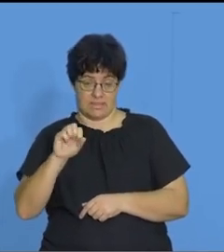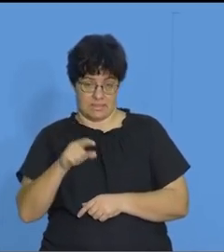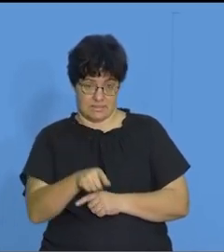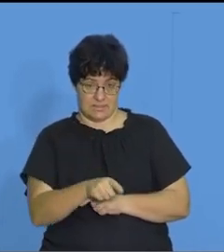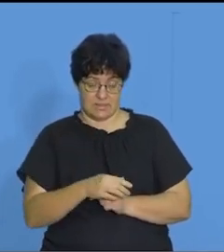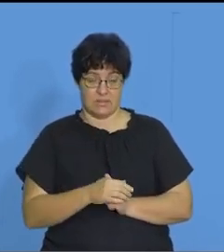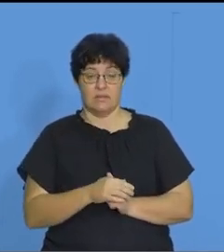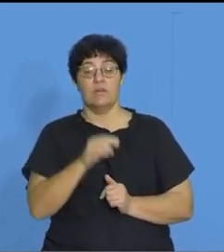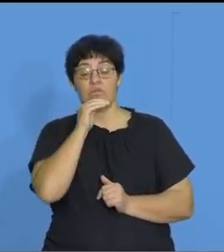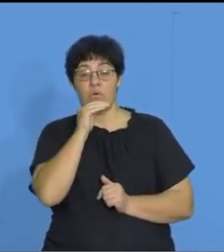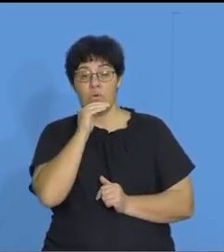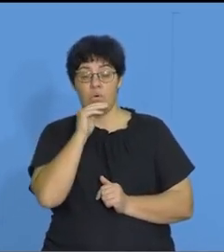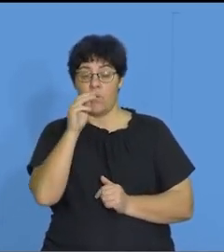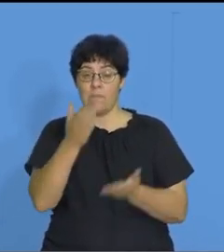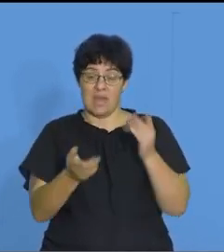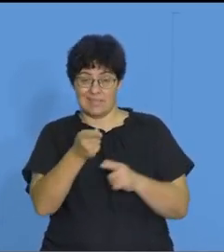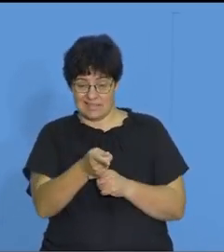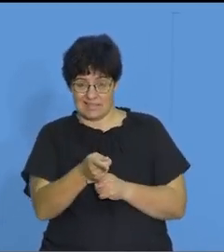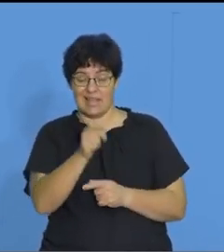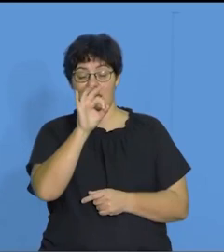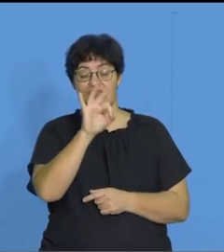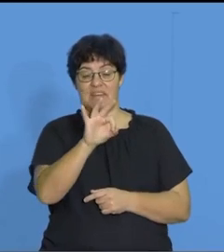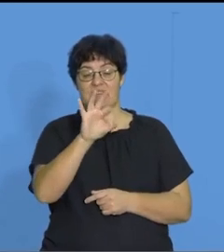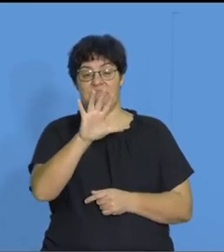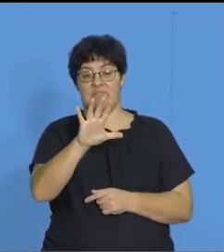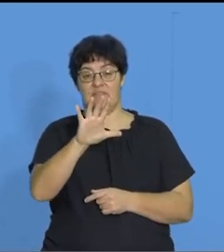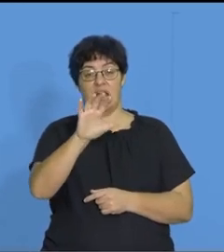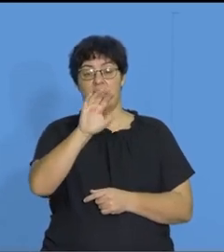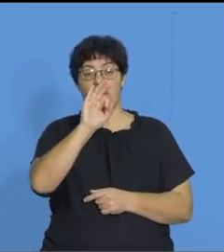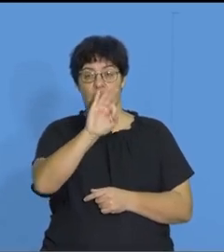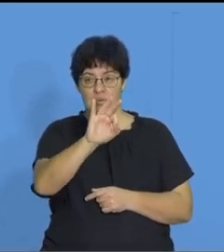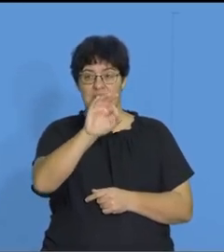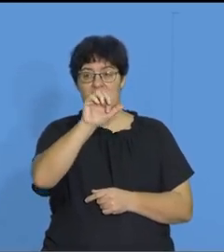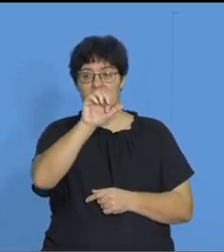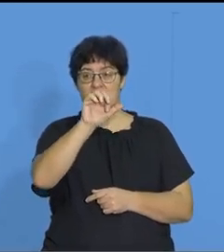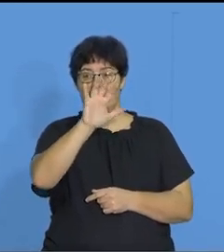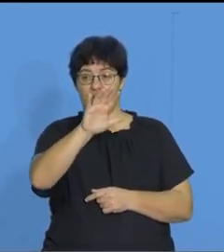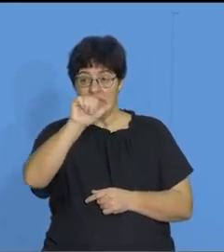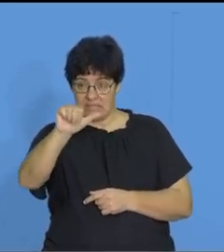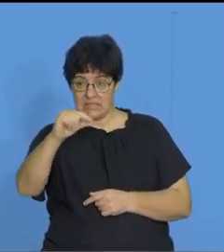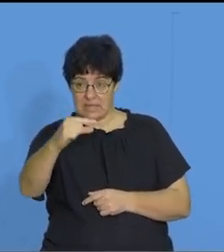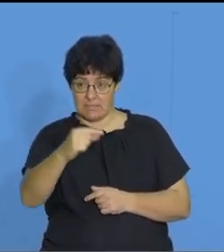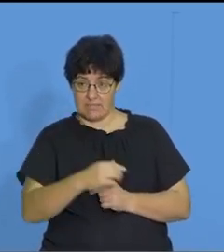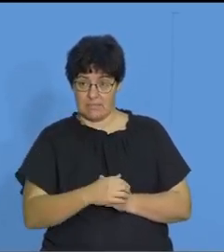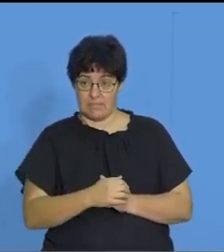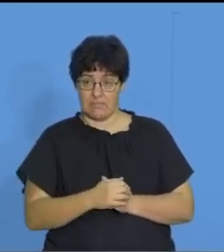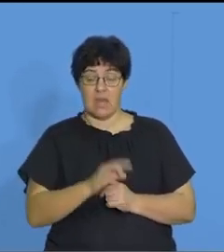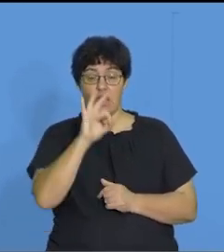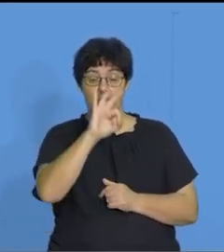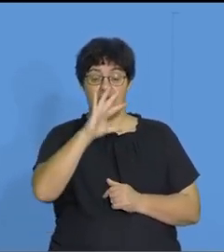molar mass, okay? So the mass of the sample is 356 grams. So we're asking ourselves,